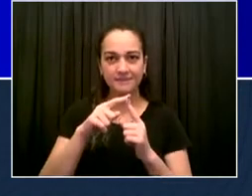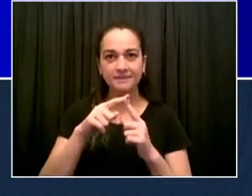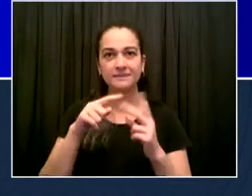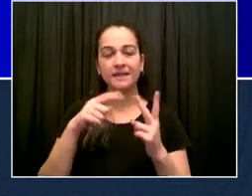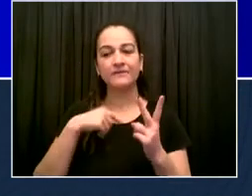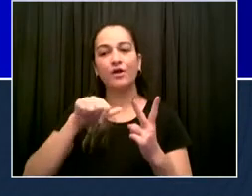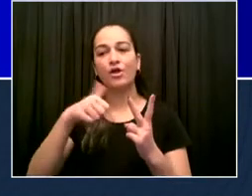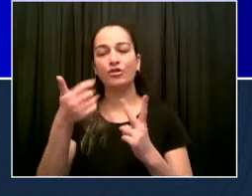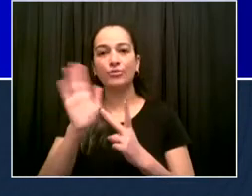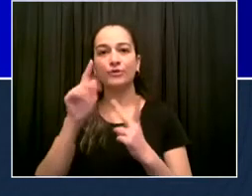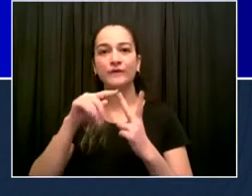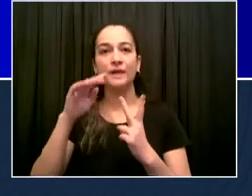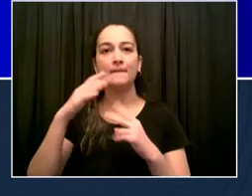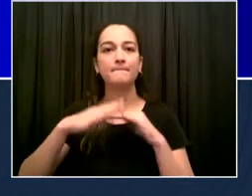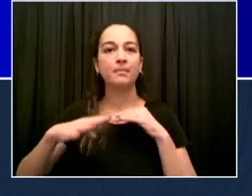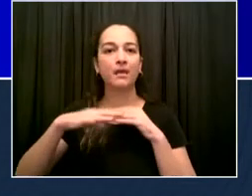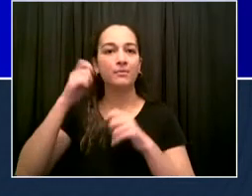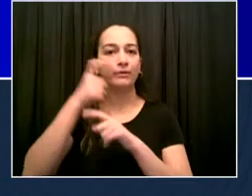events and information at